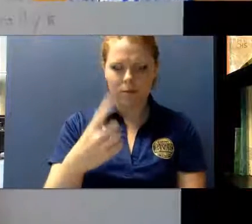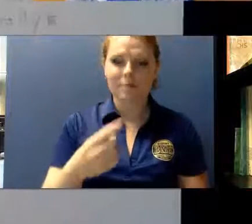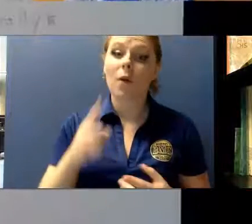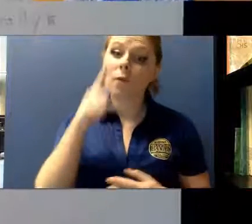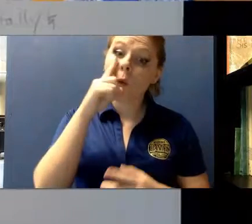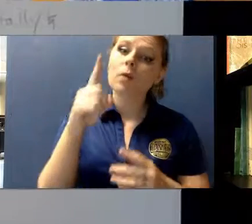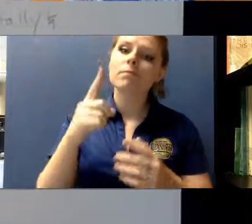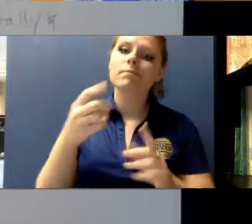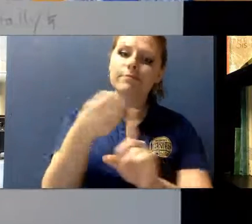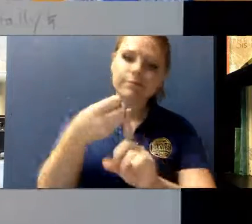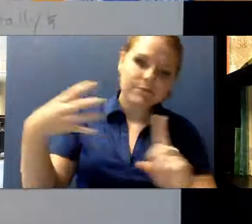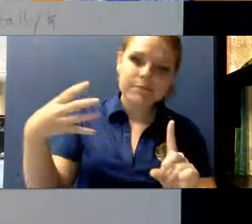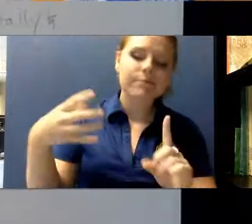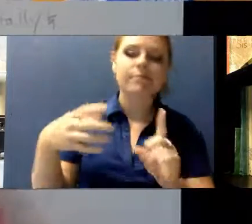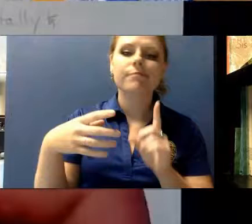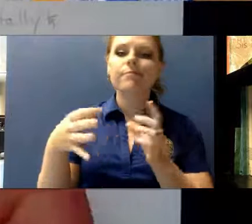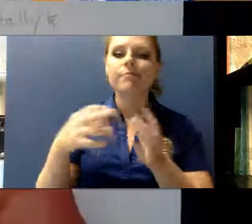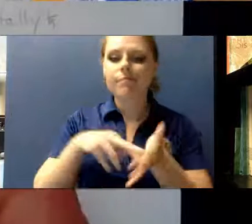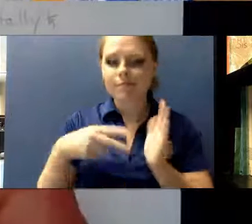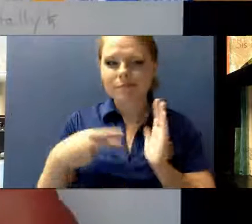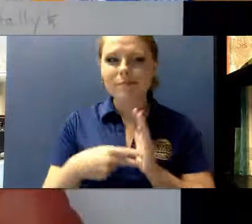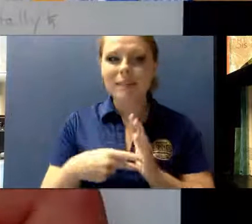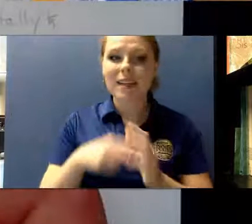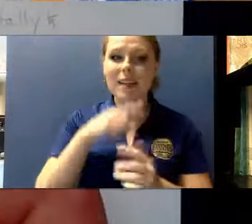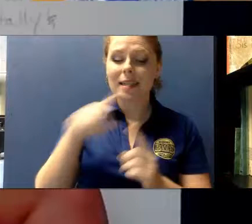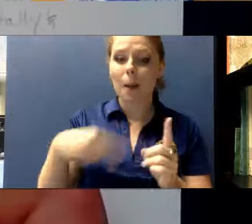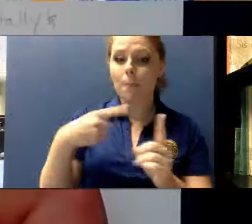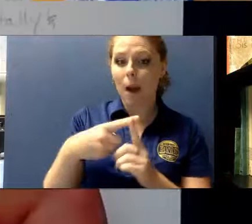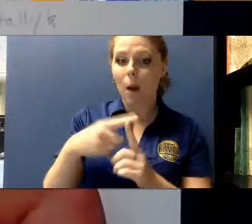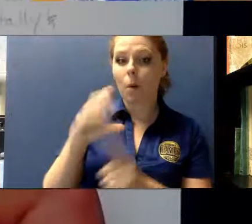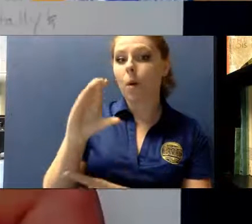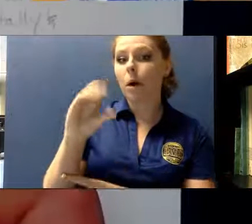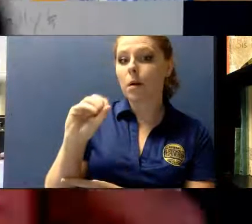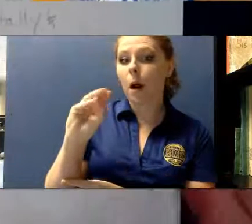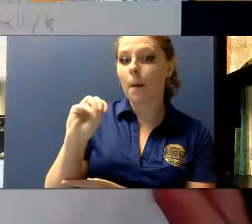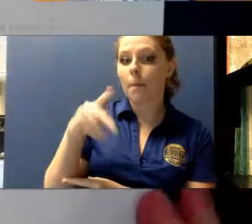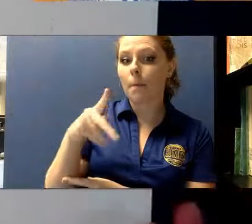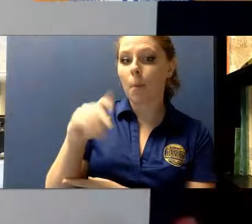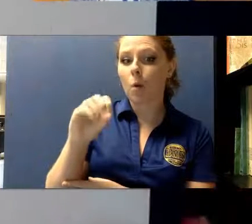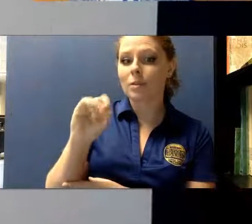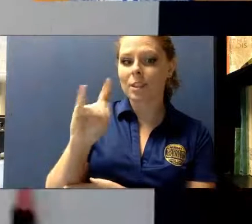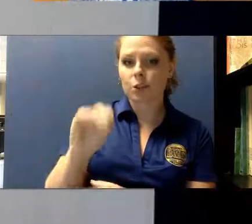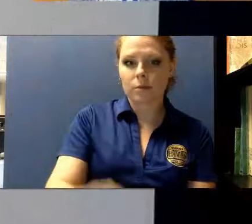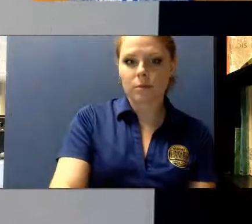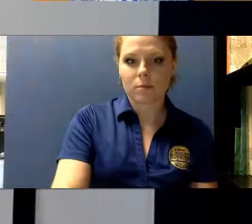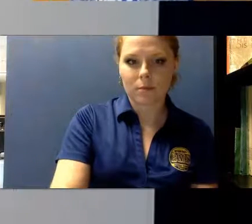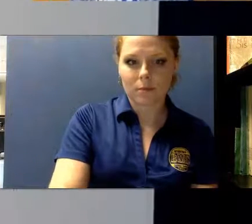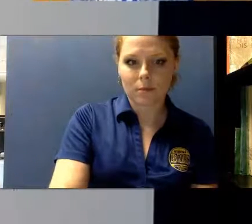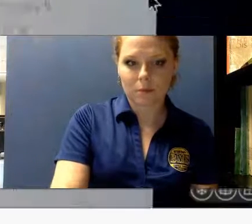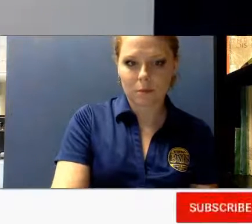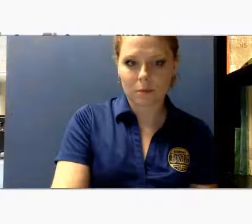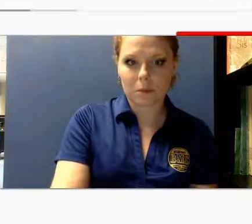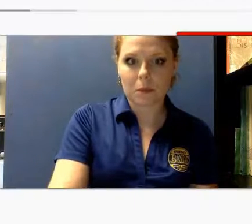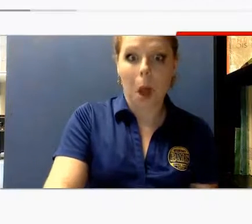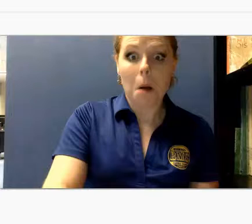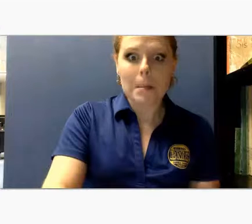So for the definition of rule of thirds, we've got that it's about composition. Okay, we're going to split our artwork